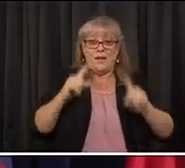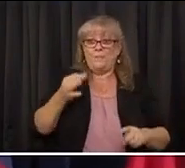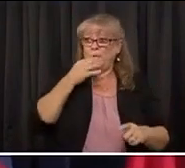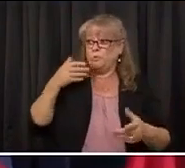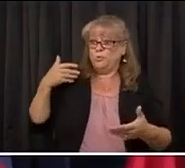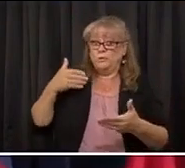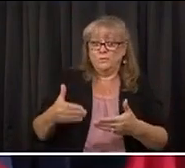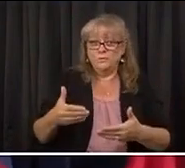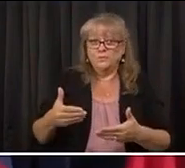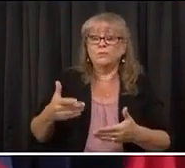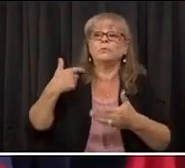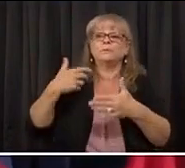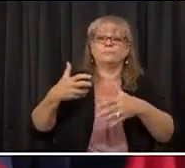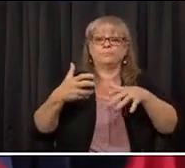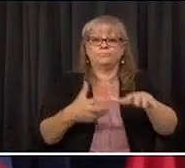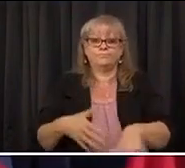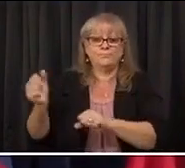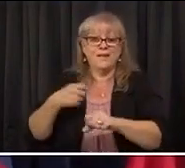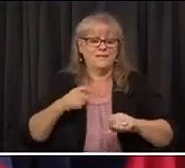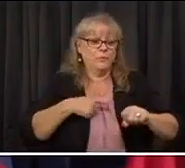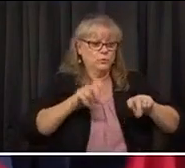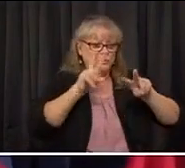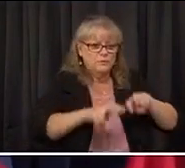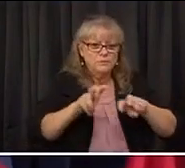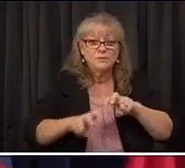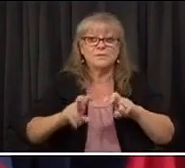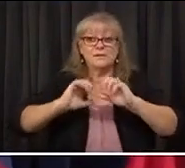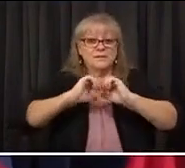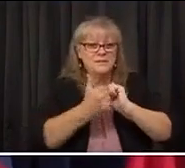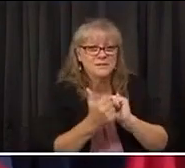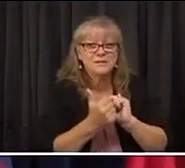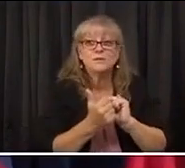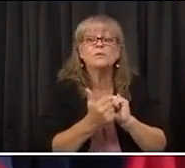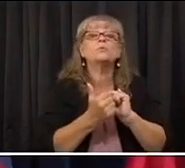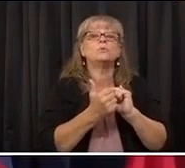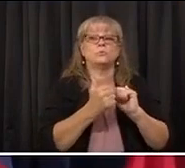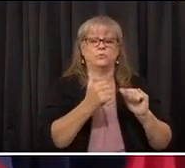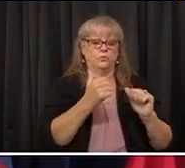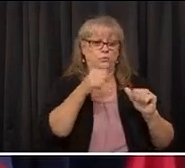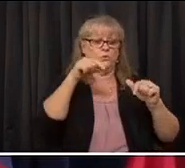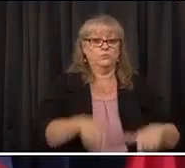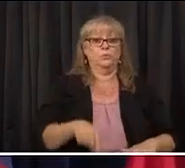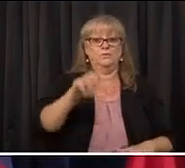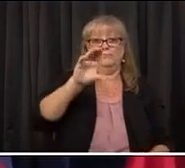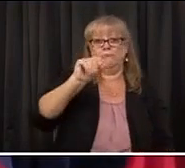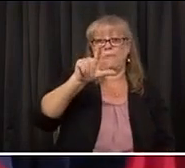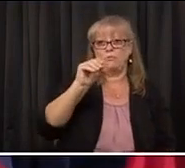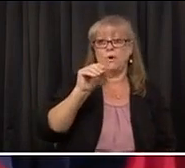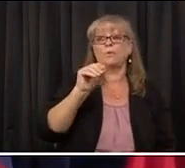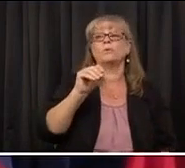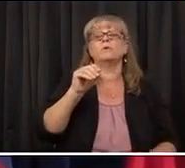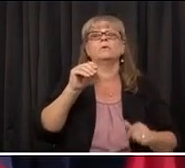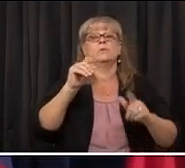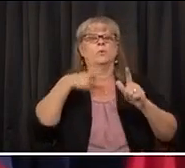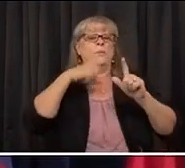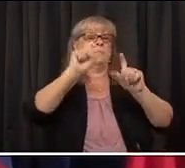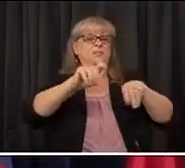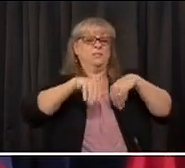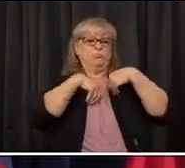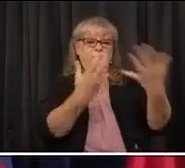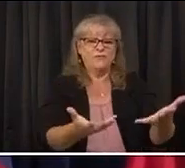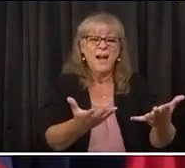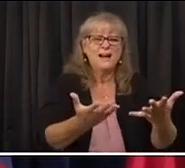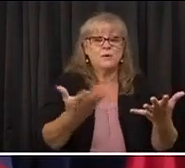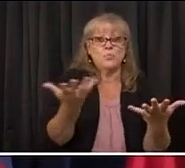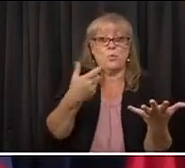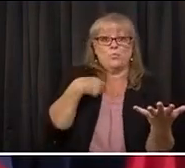hardworking, innovative folks in Colorado who are building and expanding the very best system that a state can provide on our own. Really with these goals that